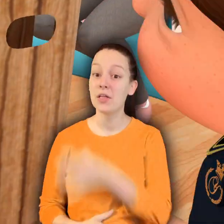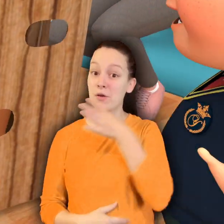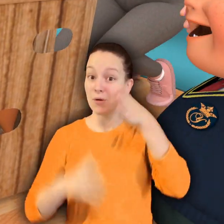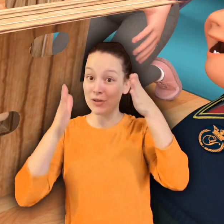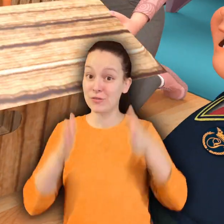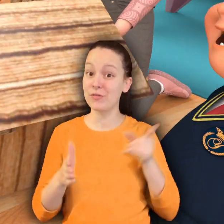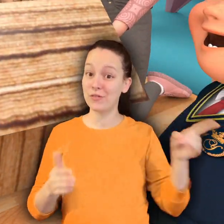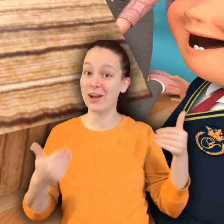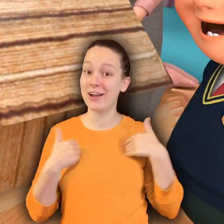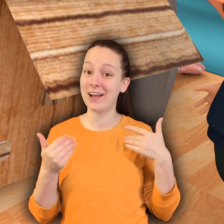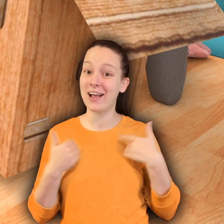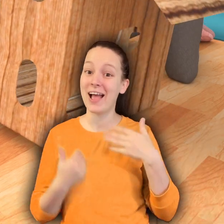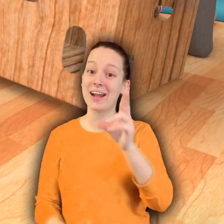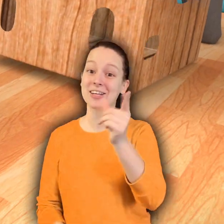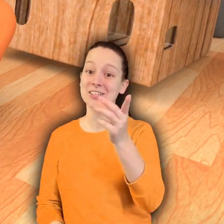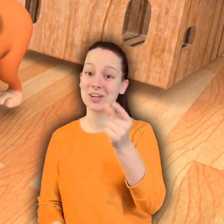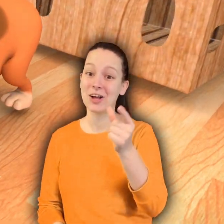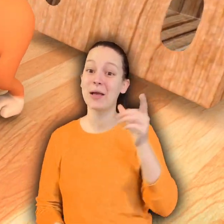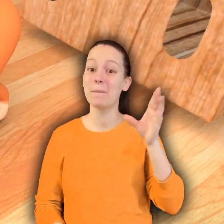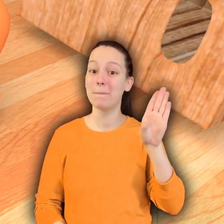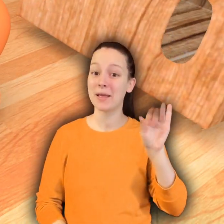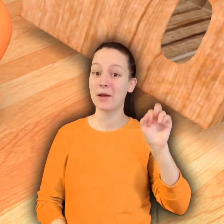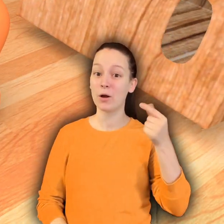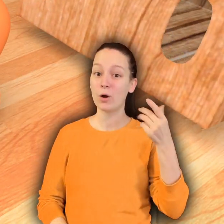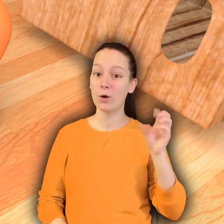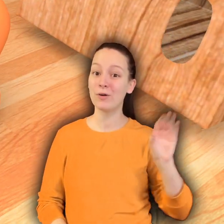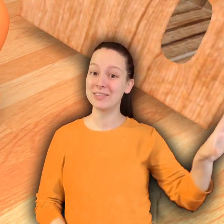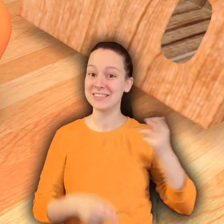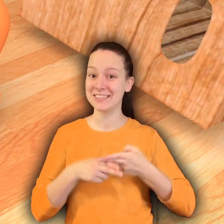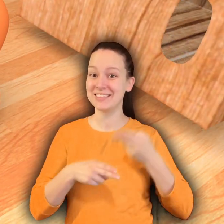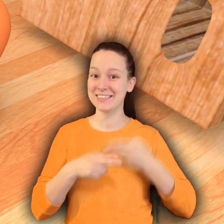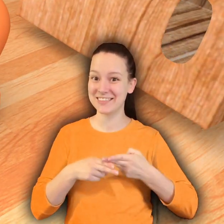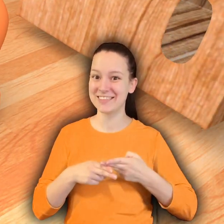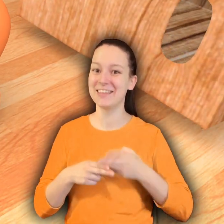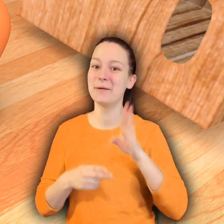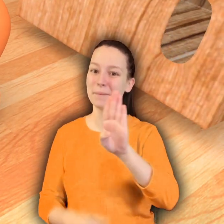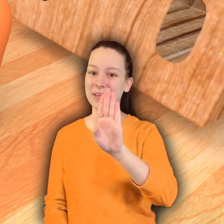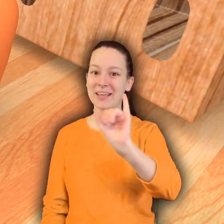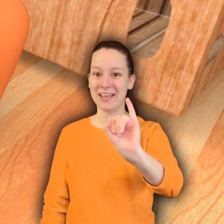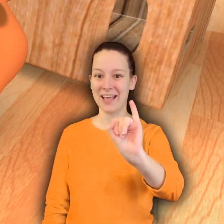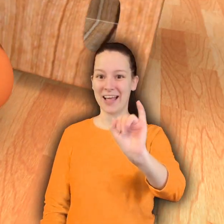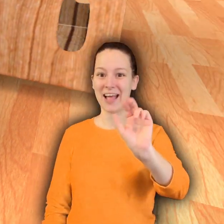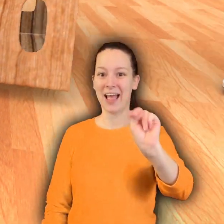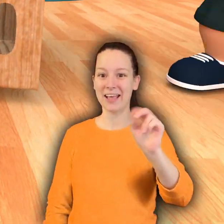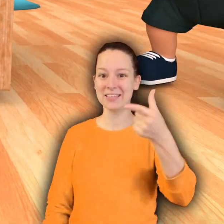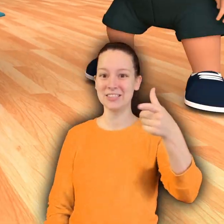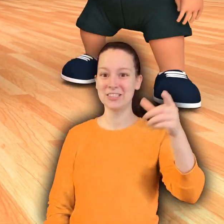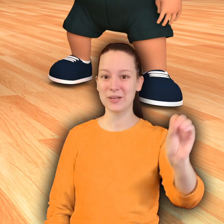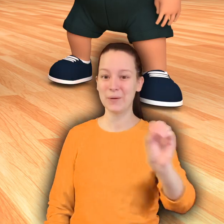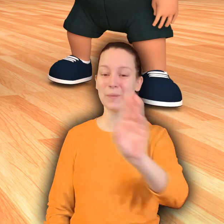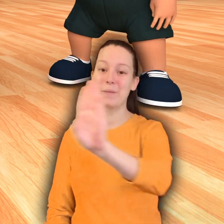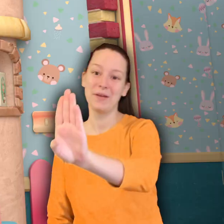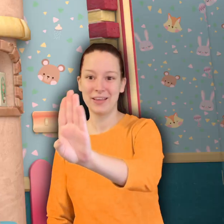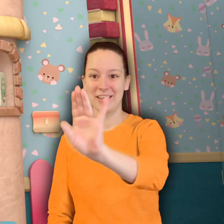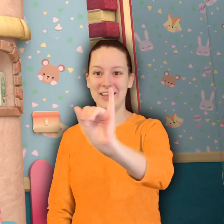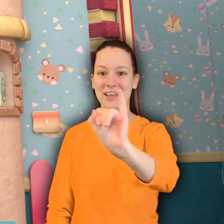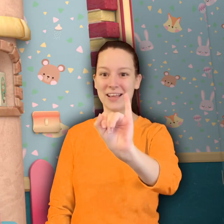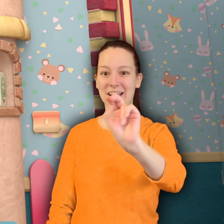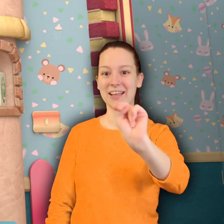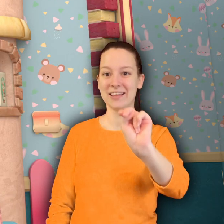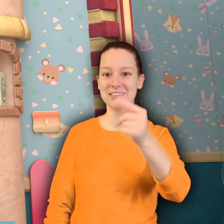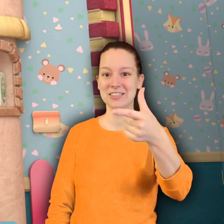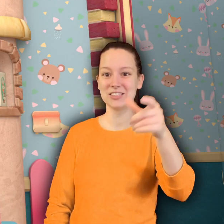There was a farmer, had a dog And Bingo was his name-o B-I-N-G-O, B